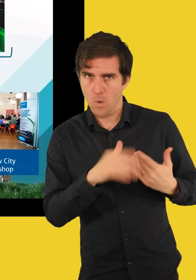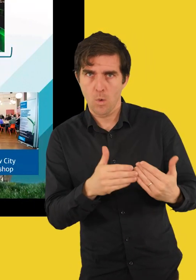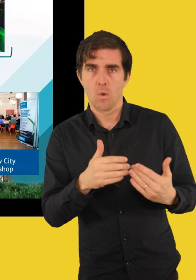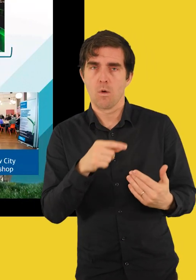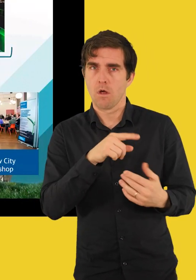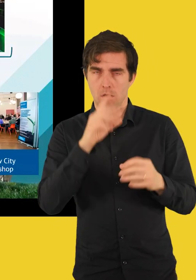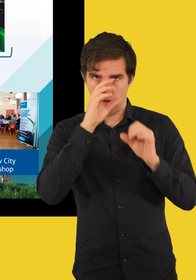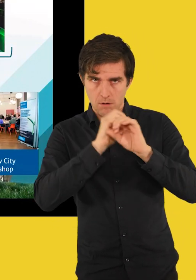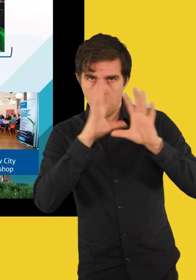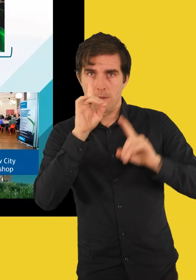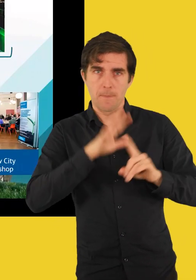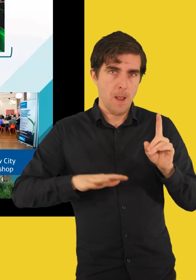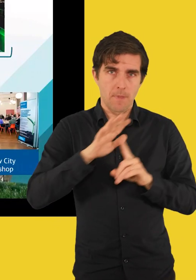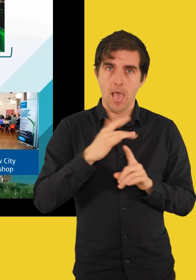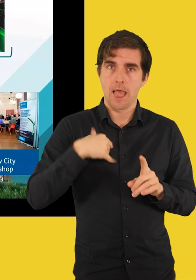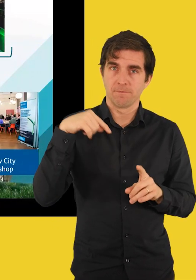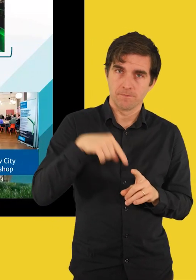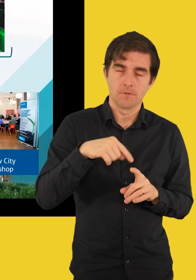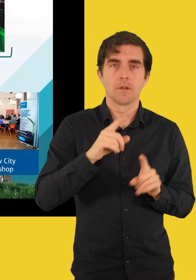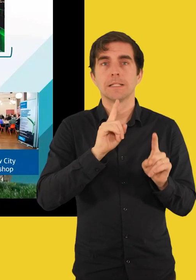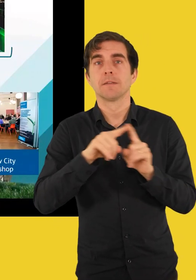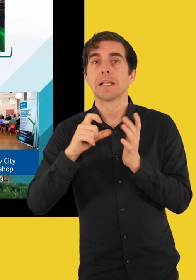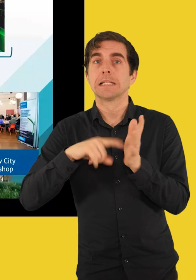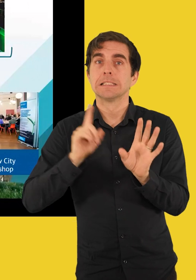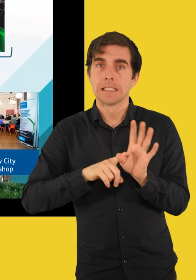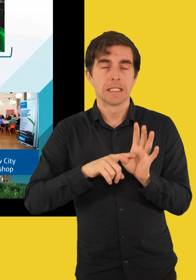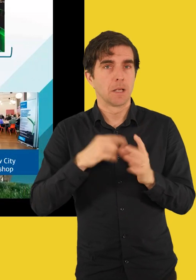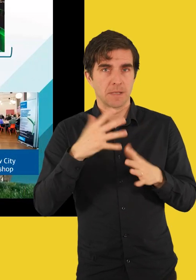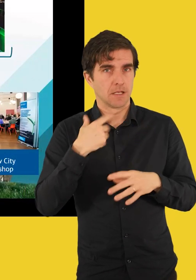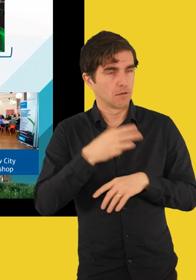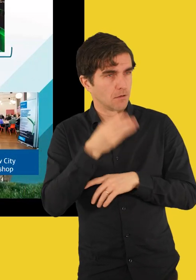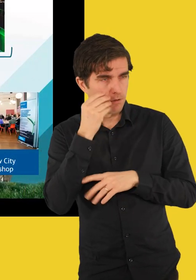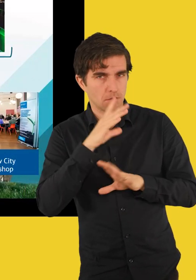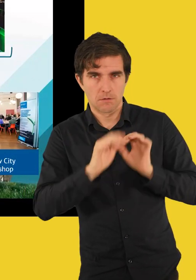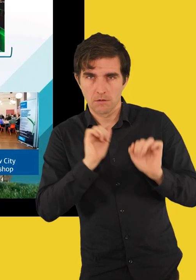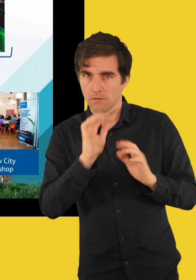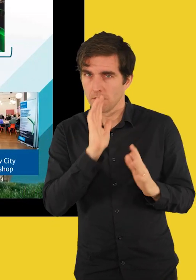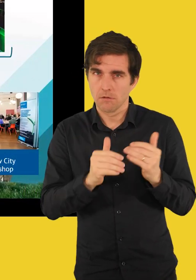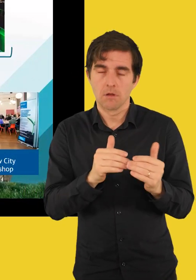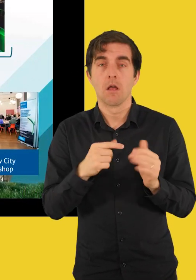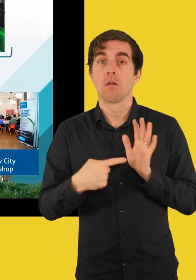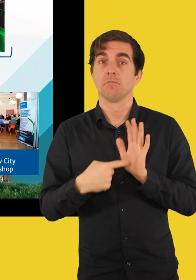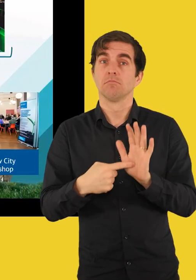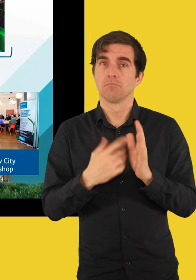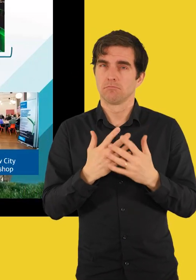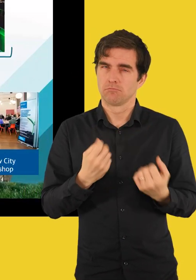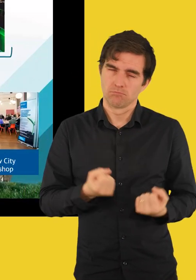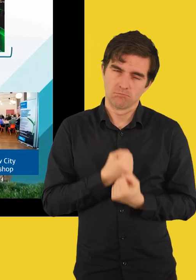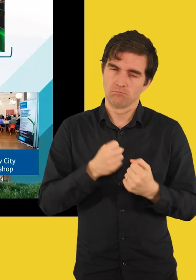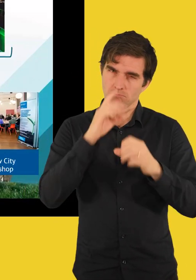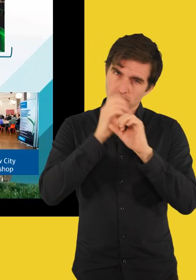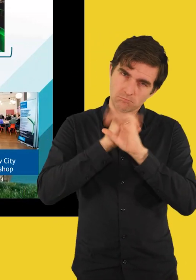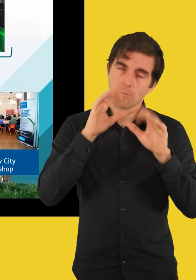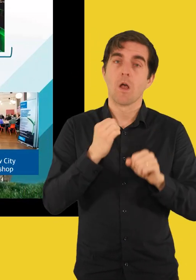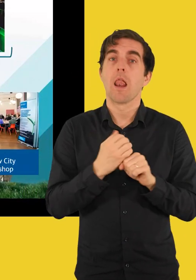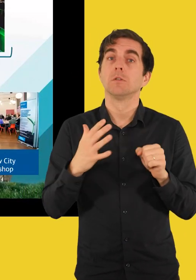and that it was grounded in the views of the people that live and work here, as with many other cities that we've heard today. The portrait itself sets